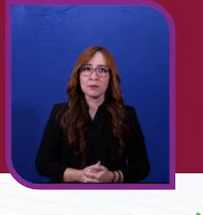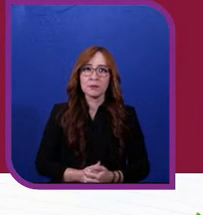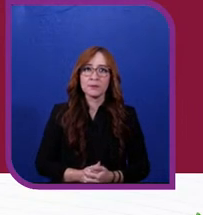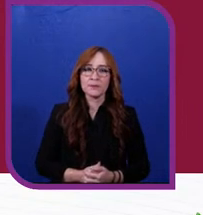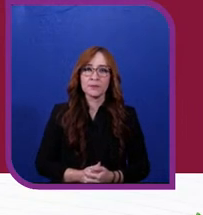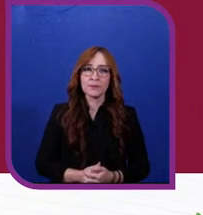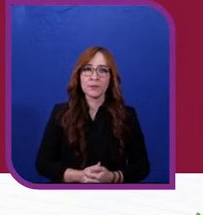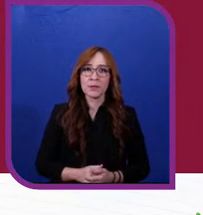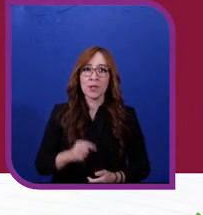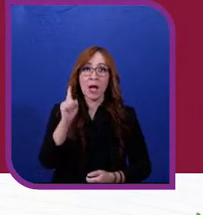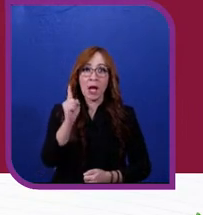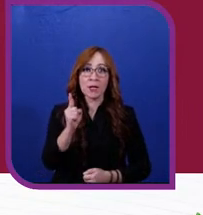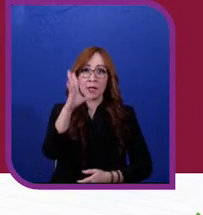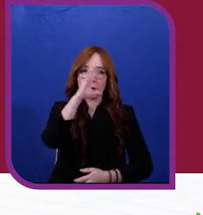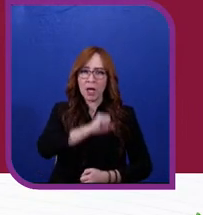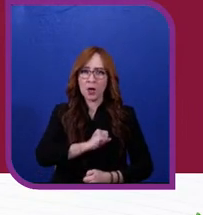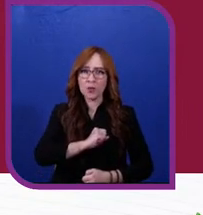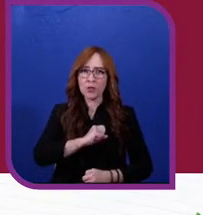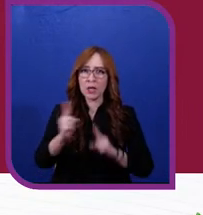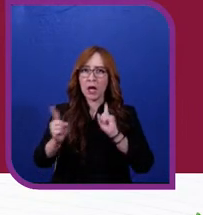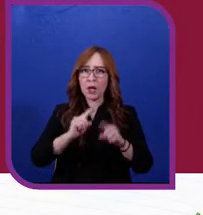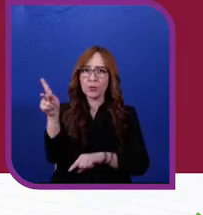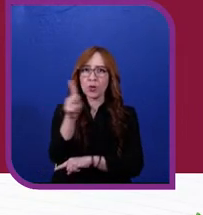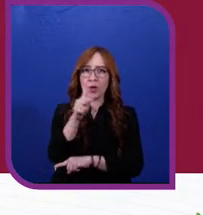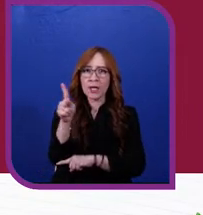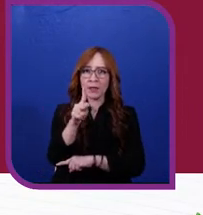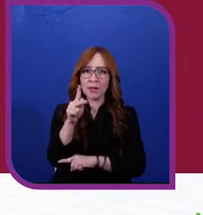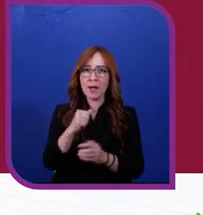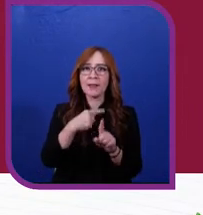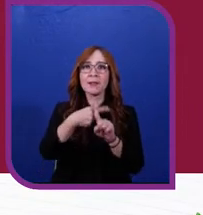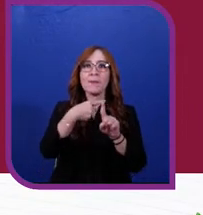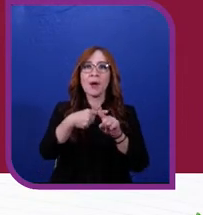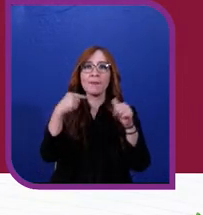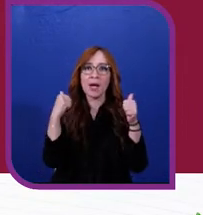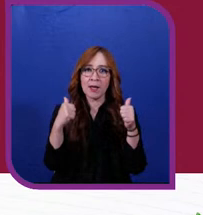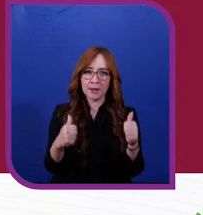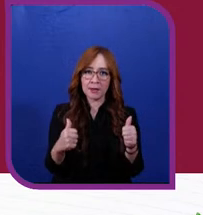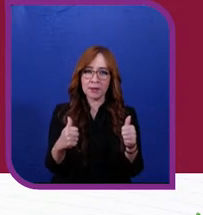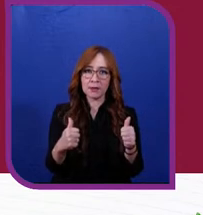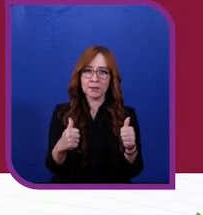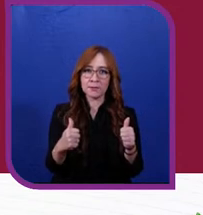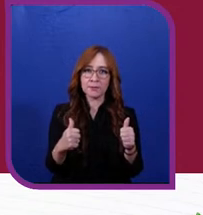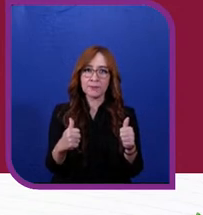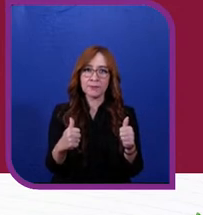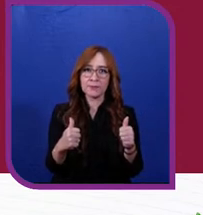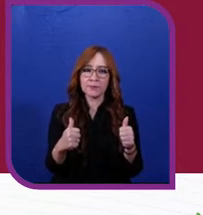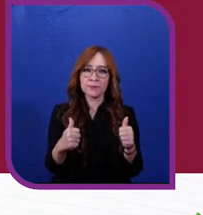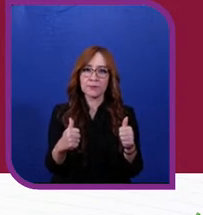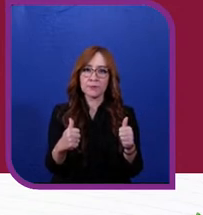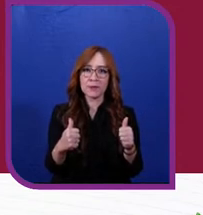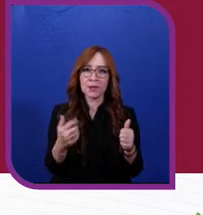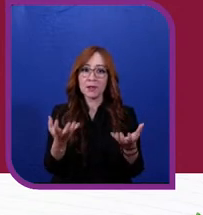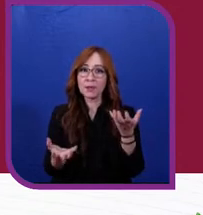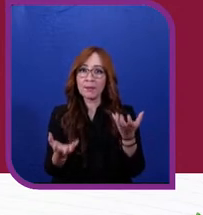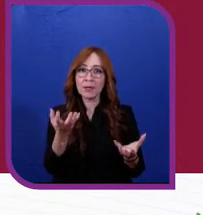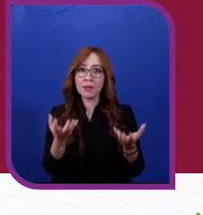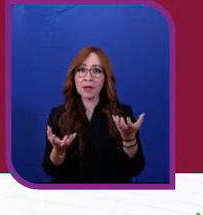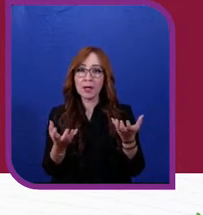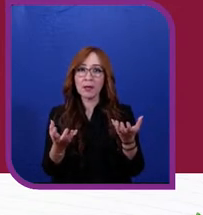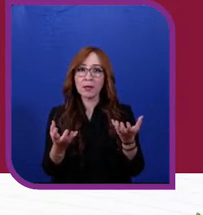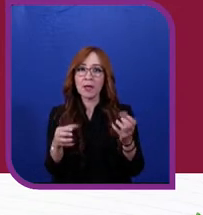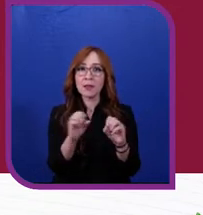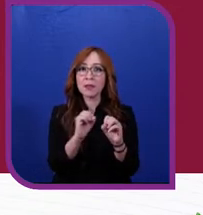without the existence of these little penguin industri gatwick collaboreight very close Wiwit